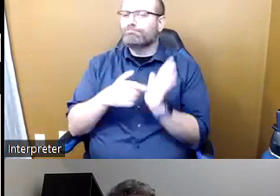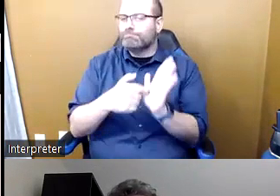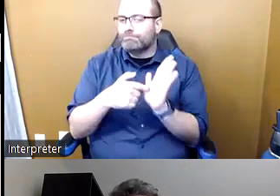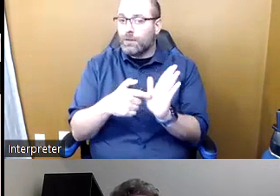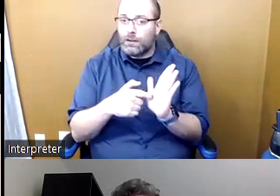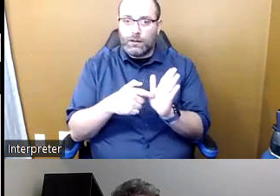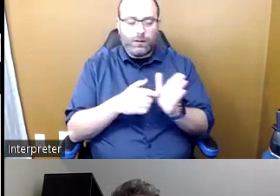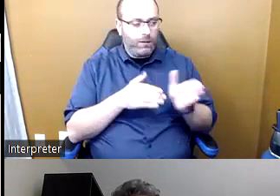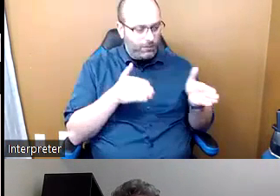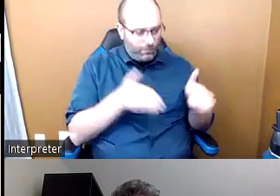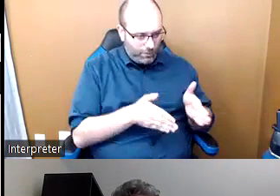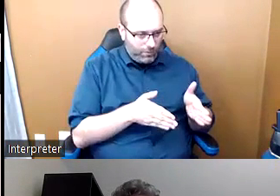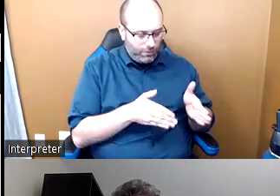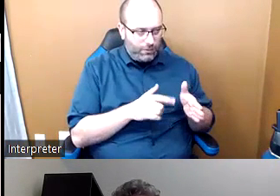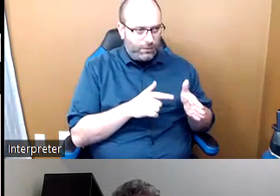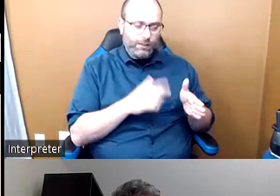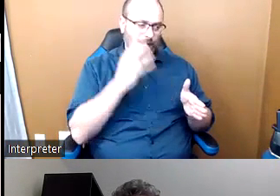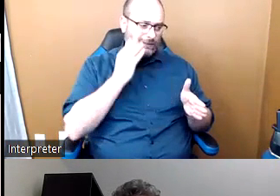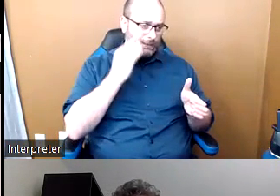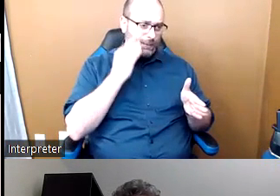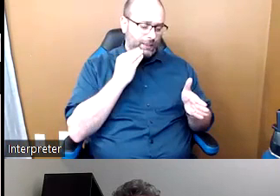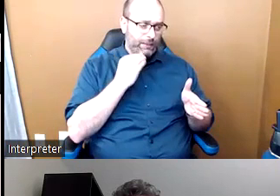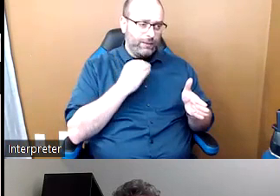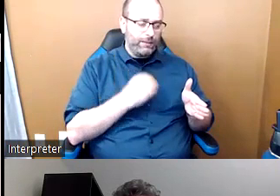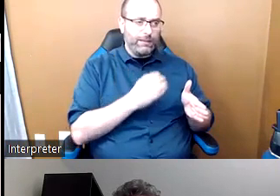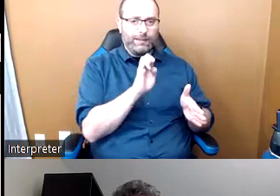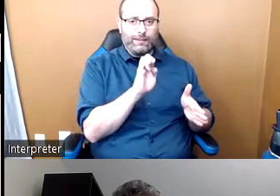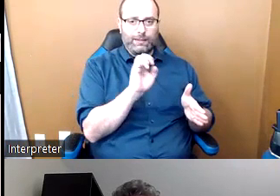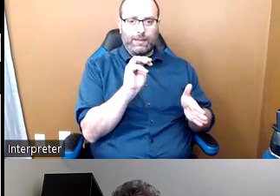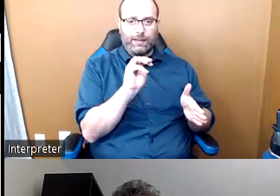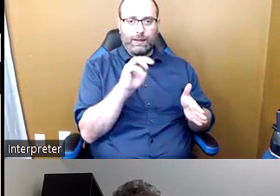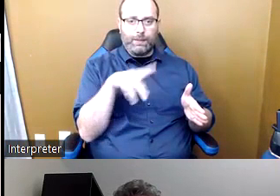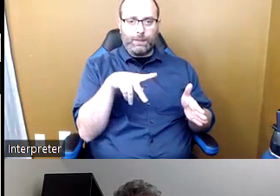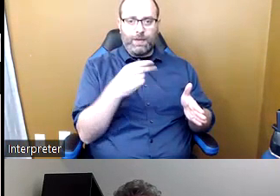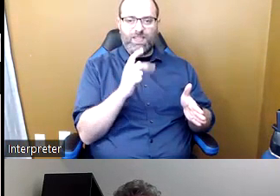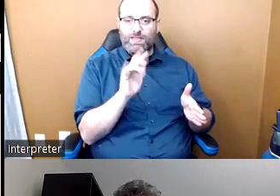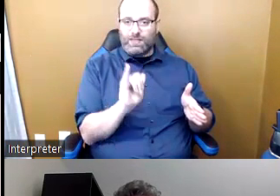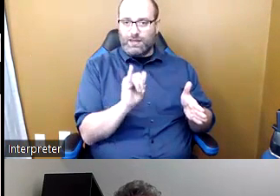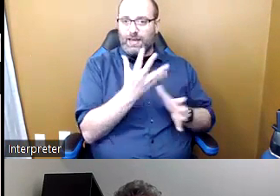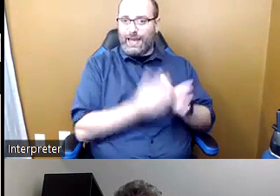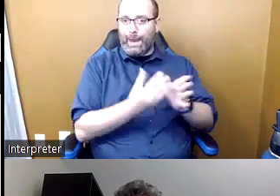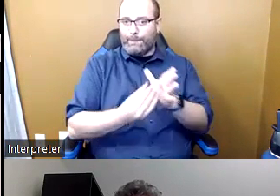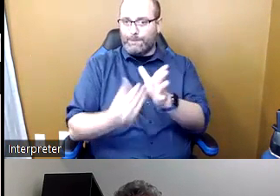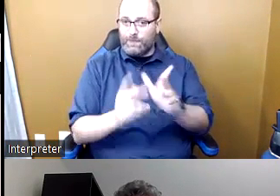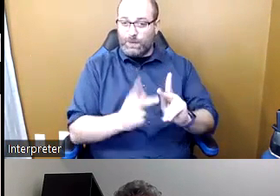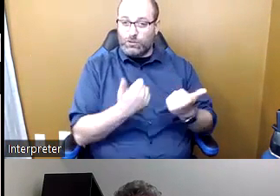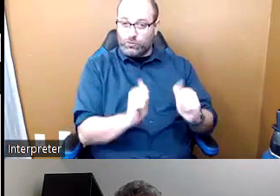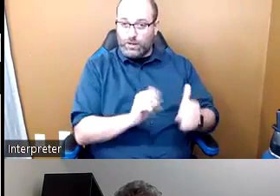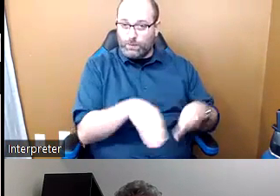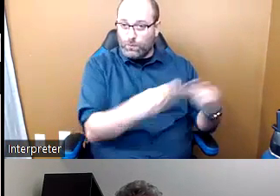finding myself experiencing empathy gaps when I'm talking to people that I should be providing support to,